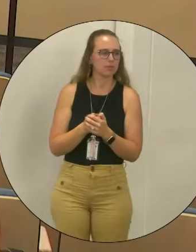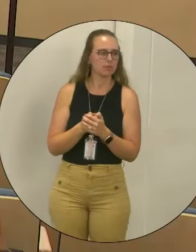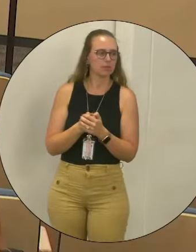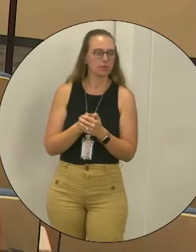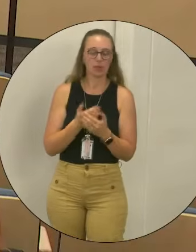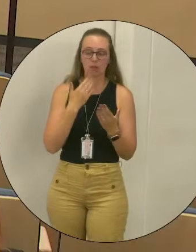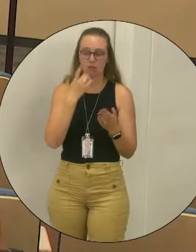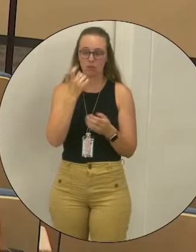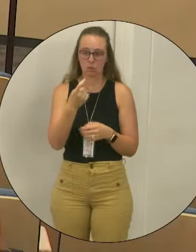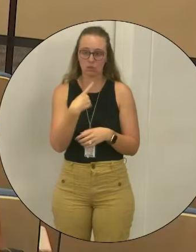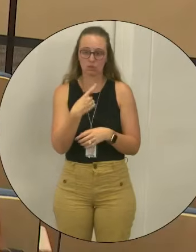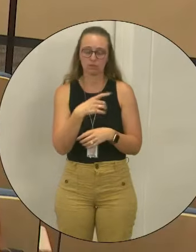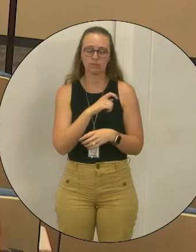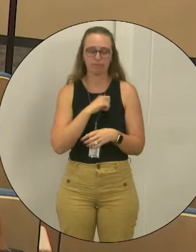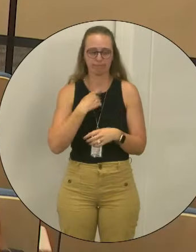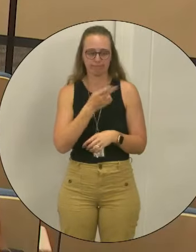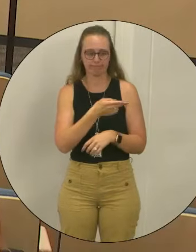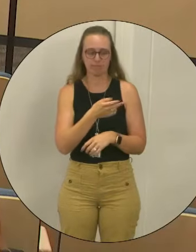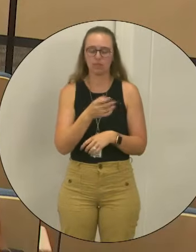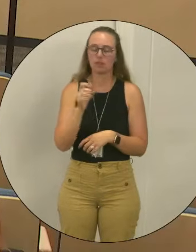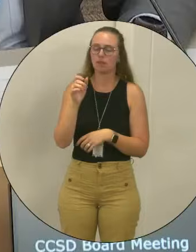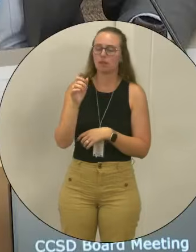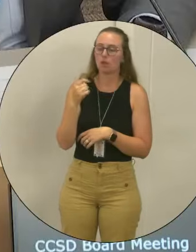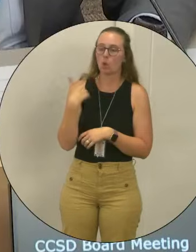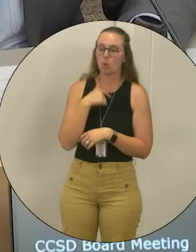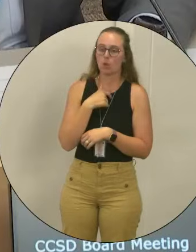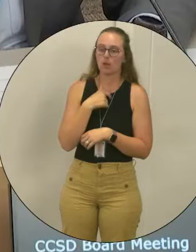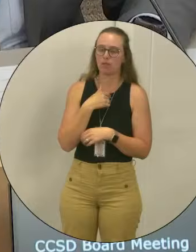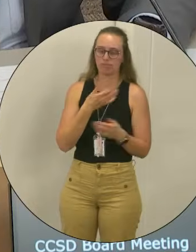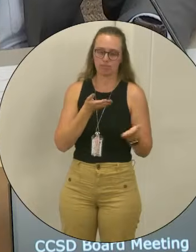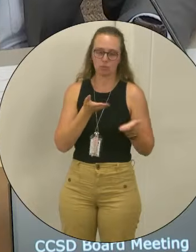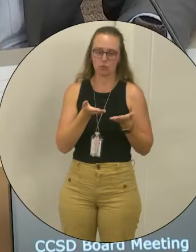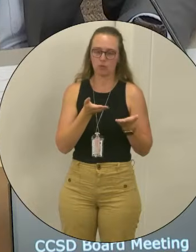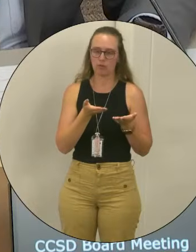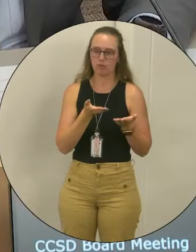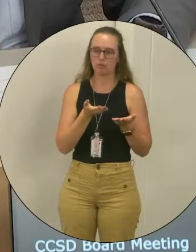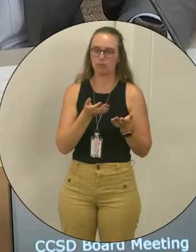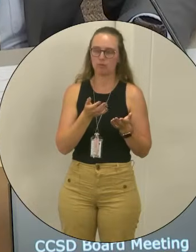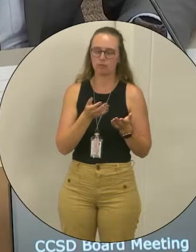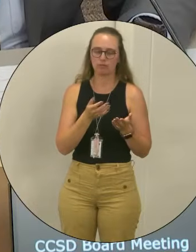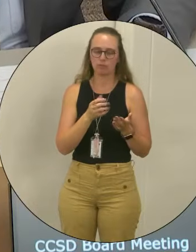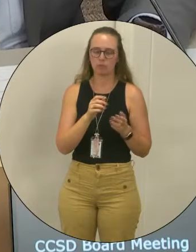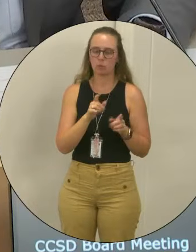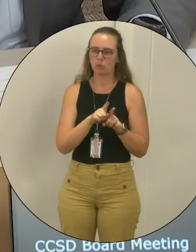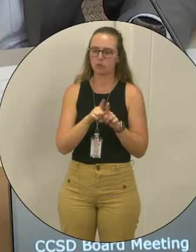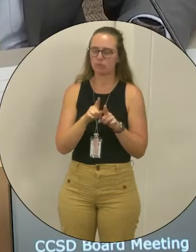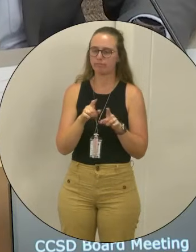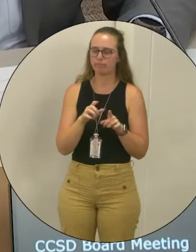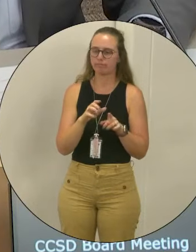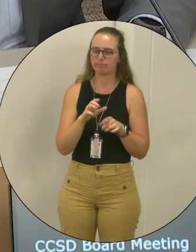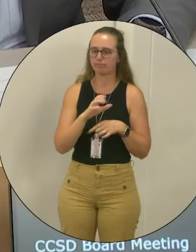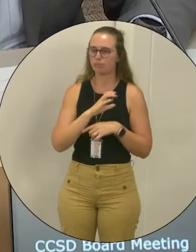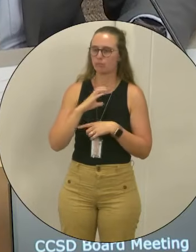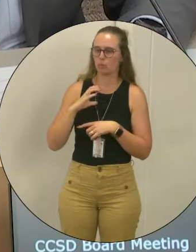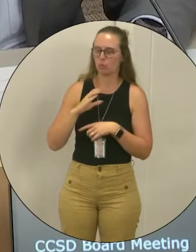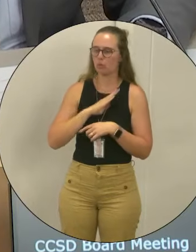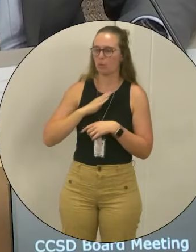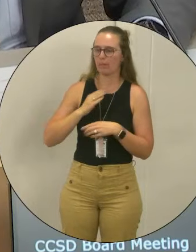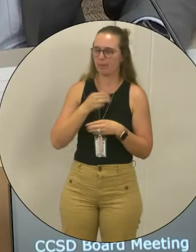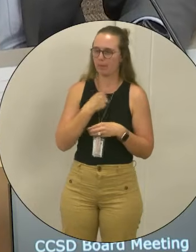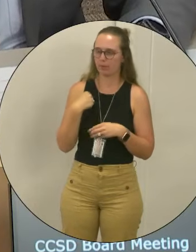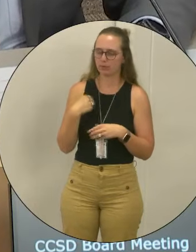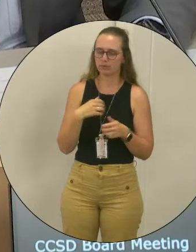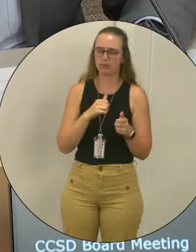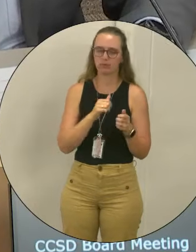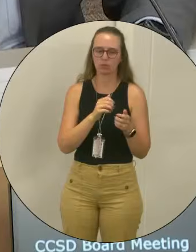Thank you for the question, Trustee Henry. We actually serve as co-chairs of My Brother's Keeper. We work very closely with